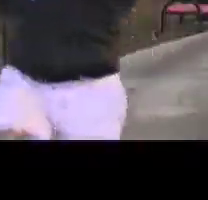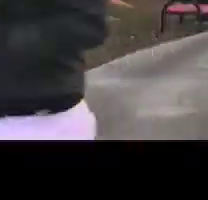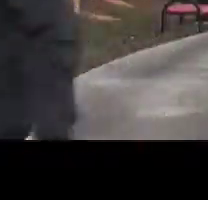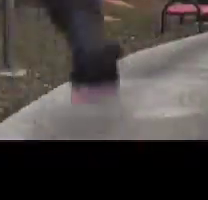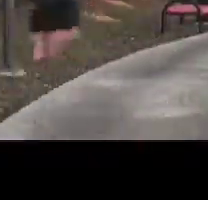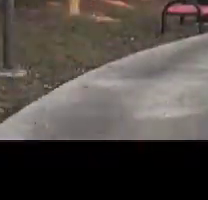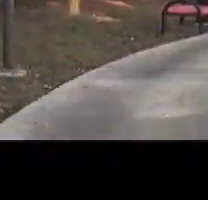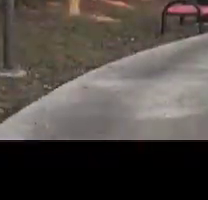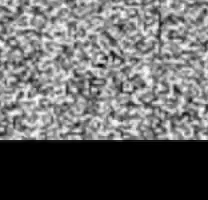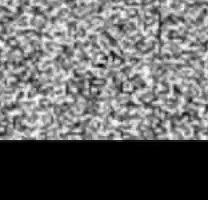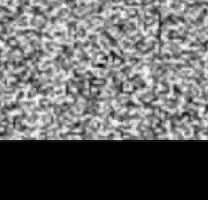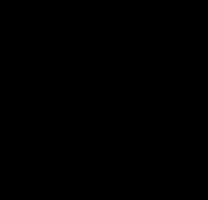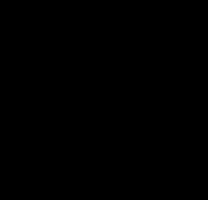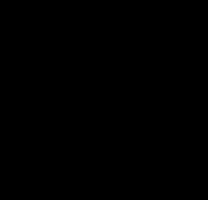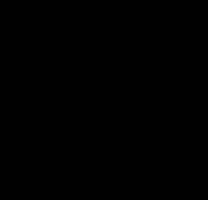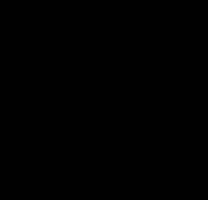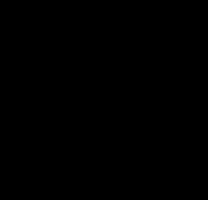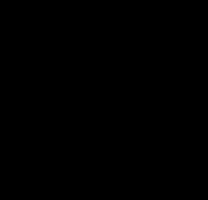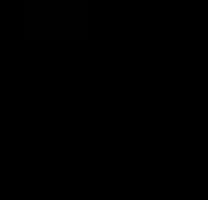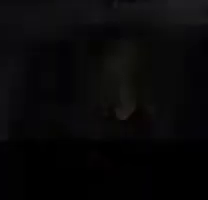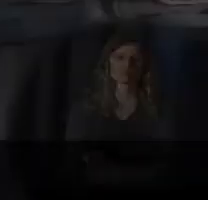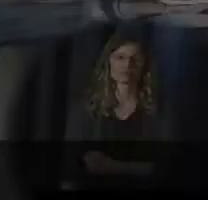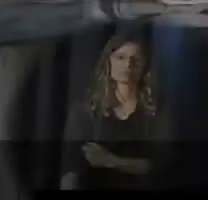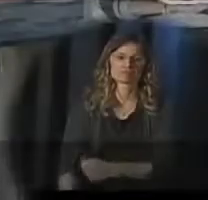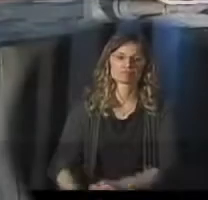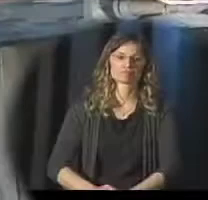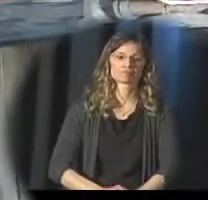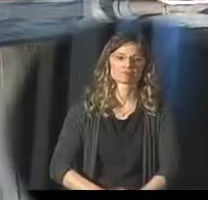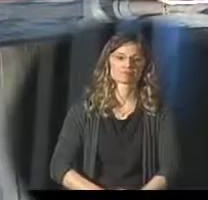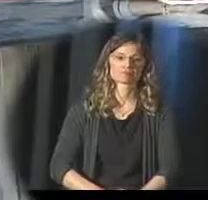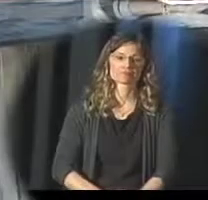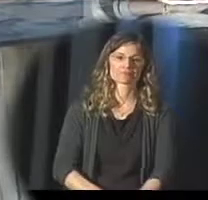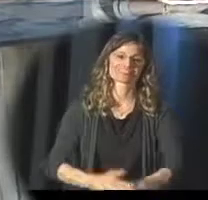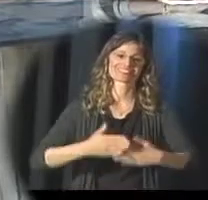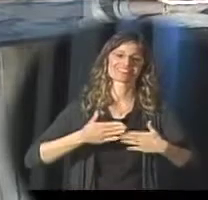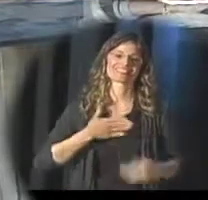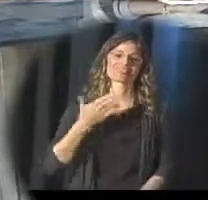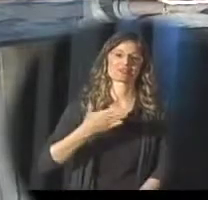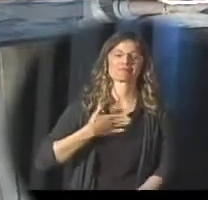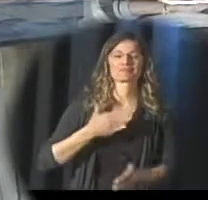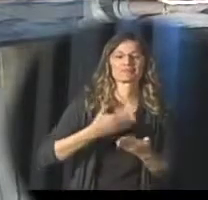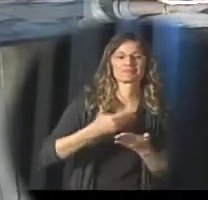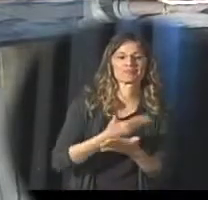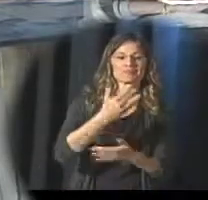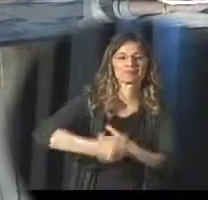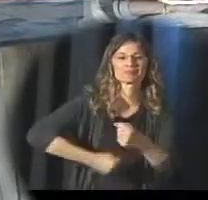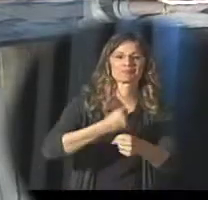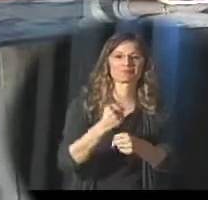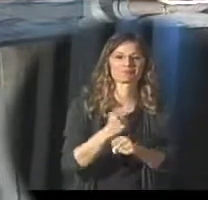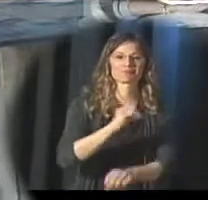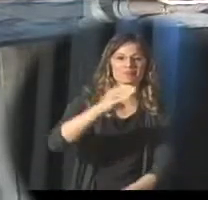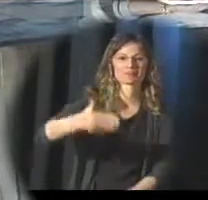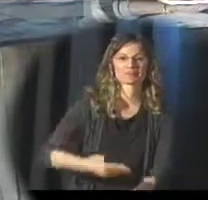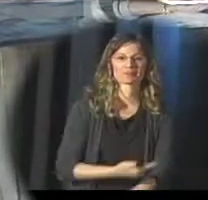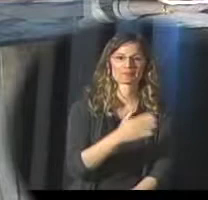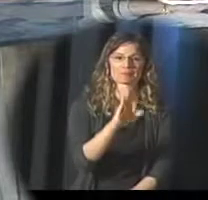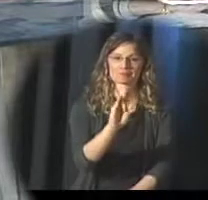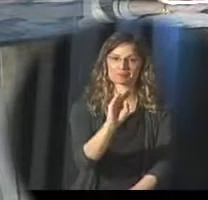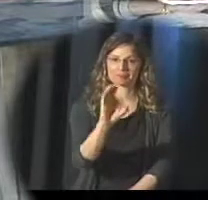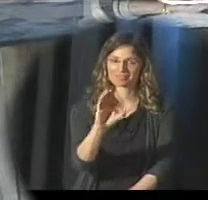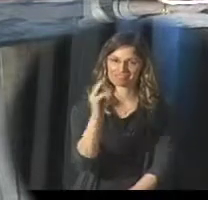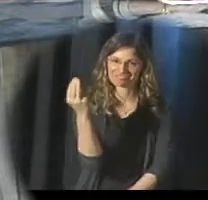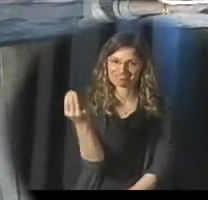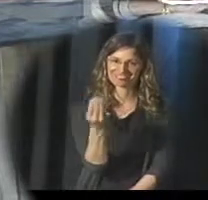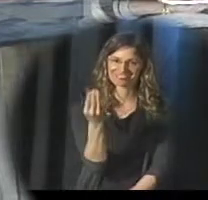get, how to get to Happy New Year, Braves. Welcome to BBC Monday. I'm Nick